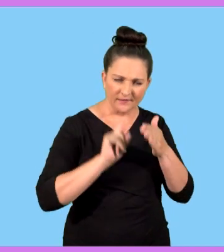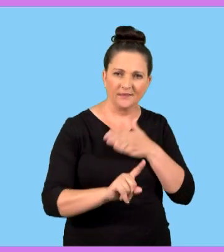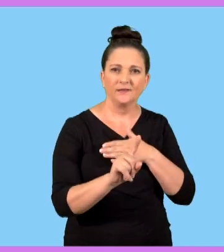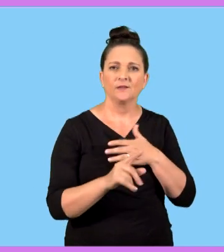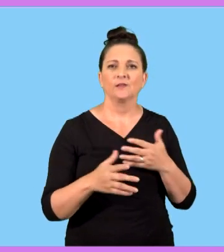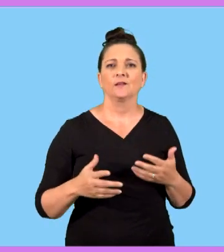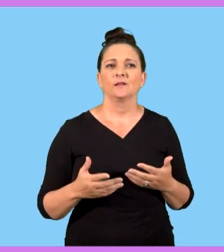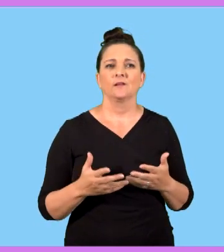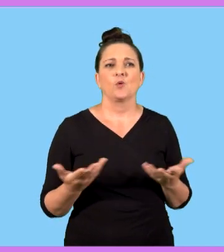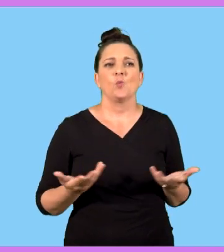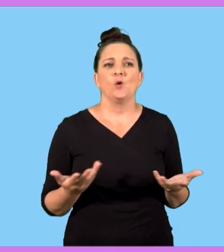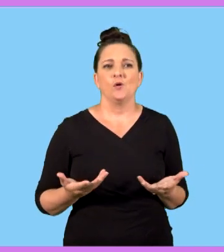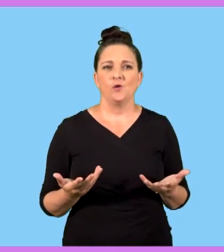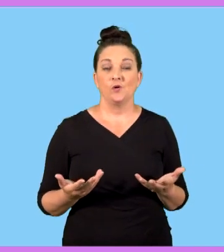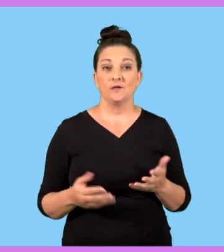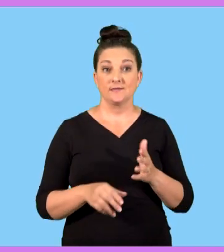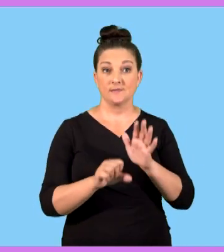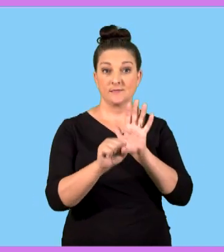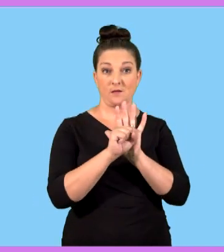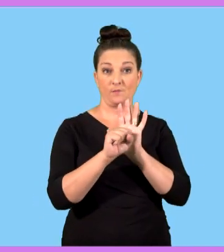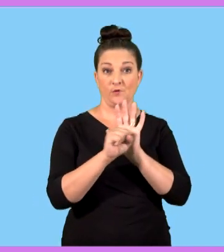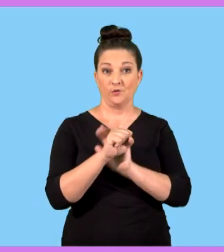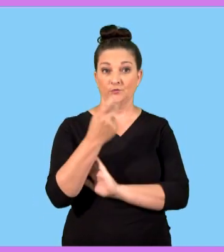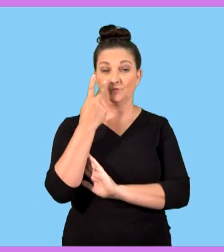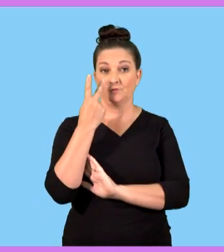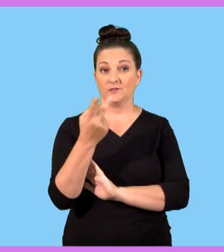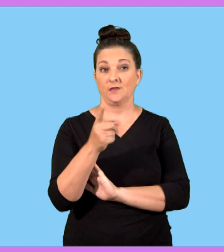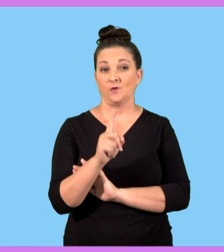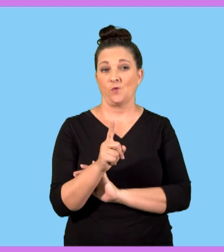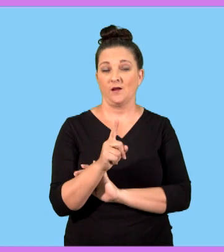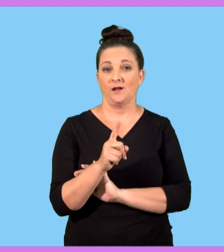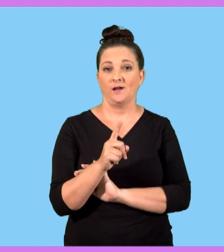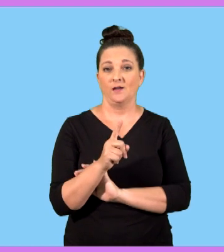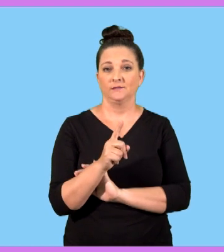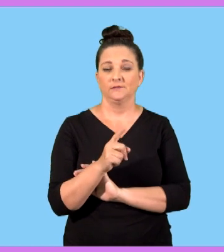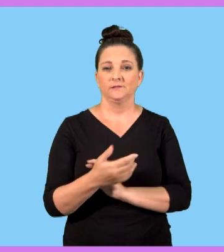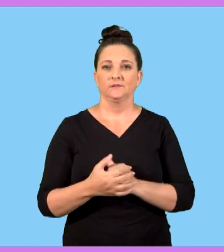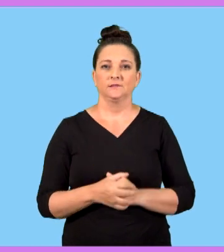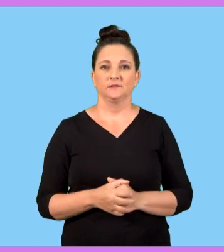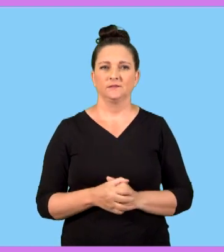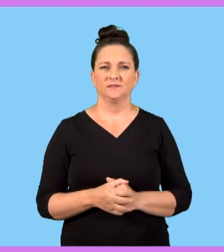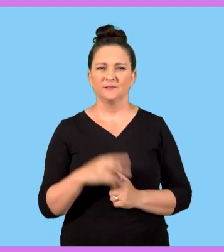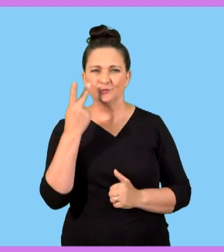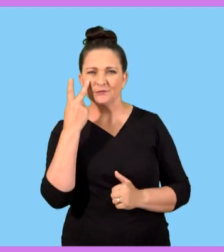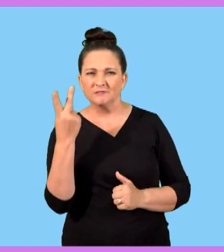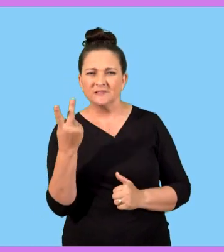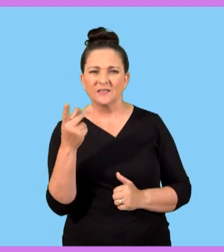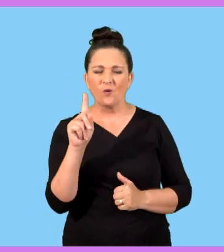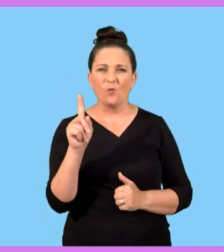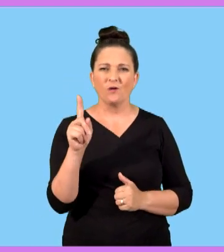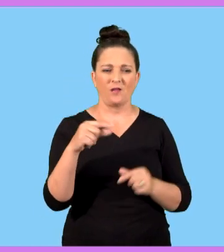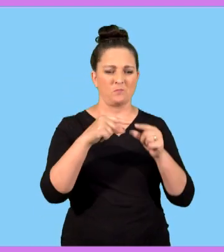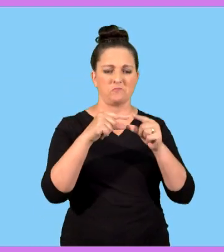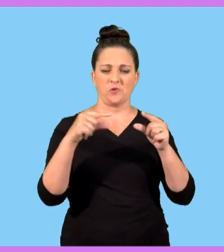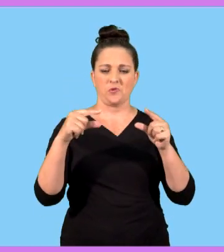is? Here, okay, is the symbol for exit row. Now let's go to our seating plan. Where do I see this